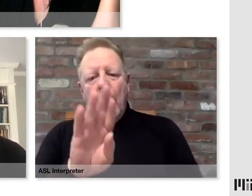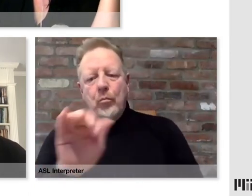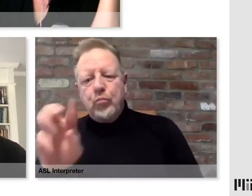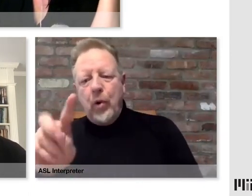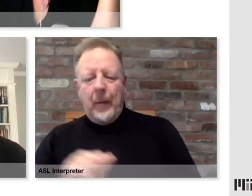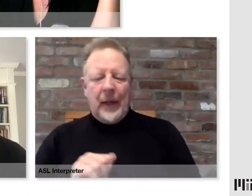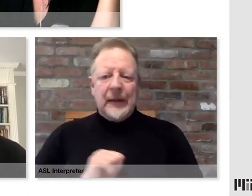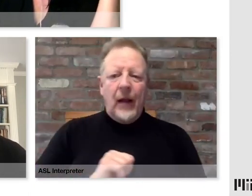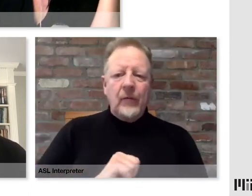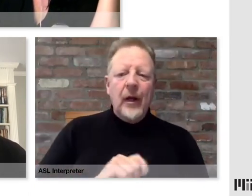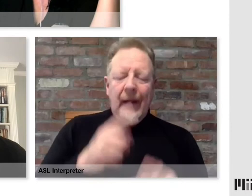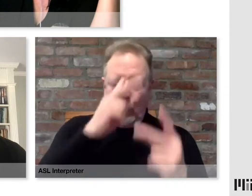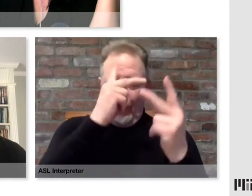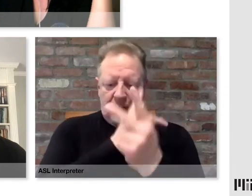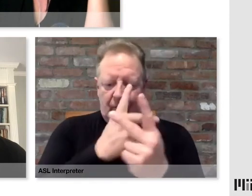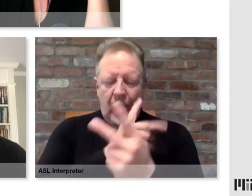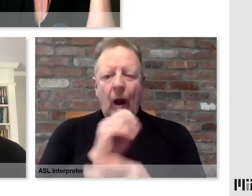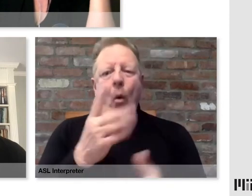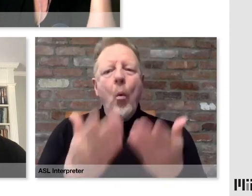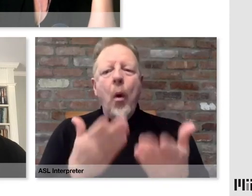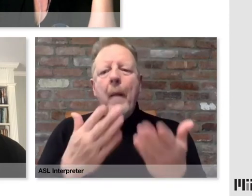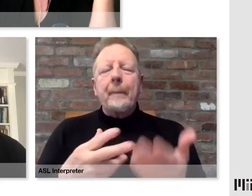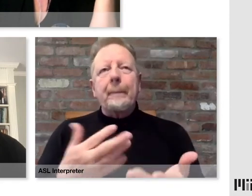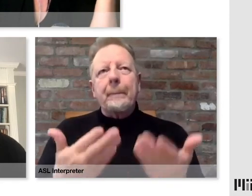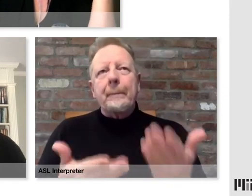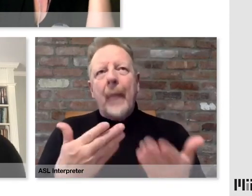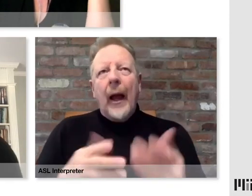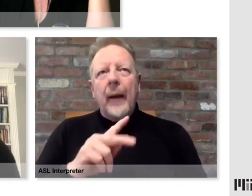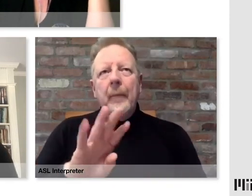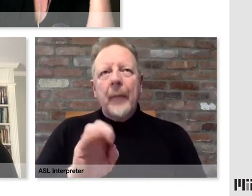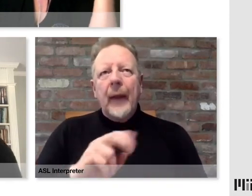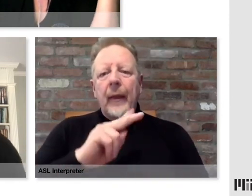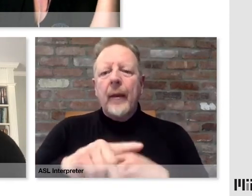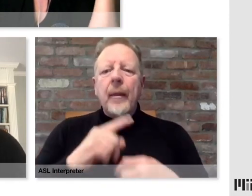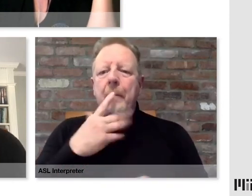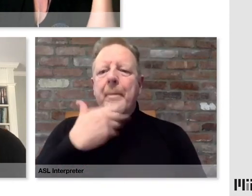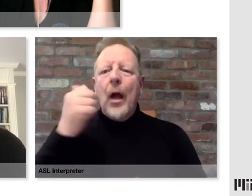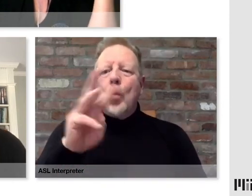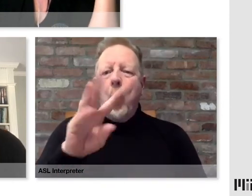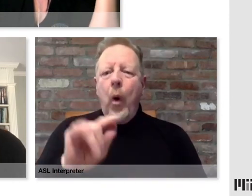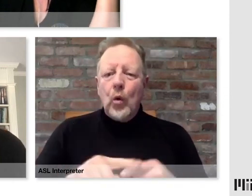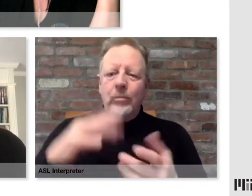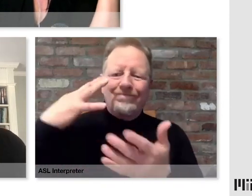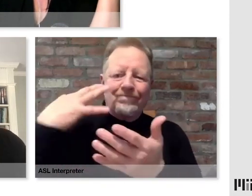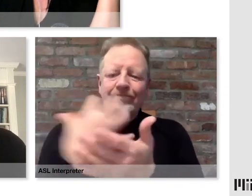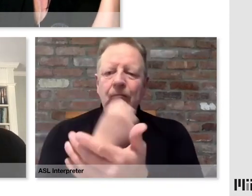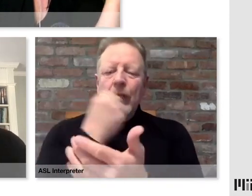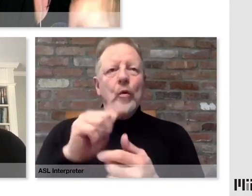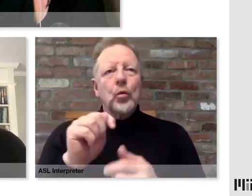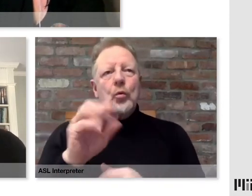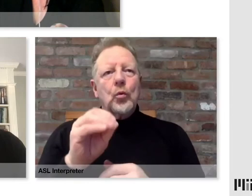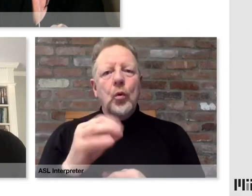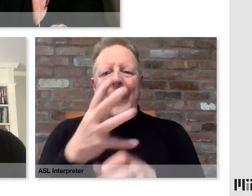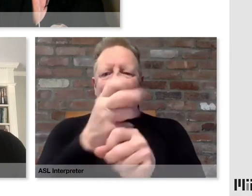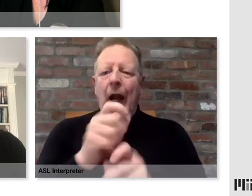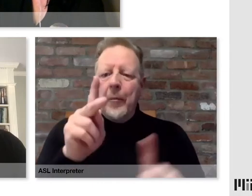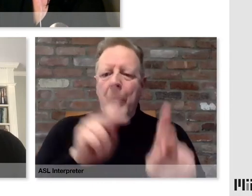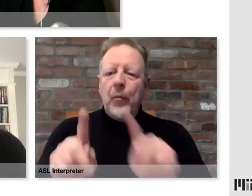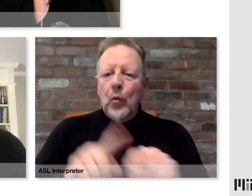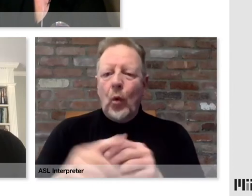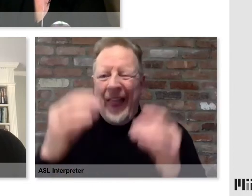figure out what might be sort of optimal ways of getting people to